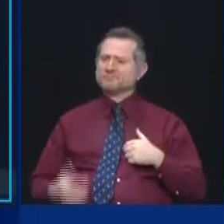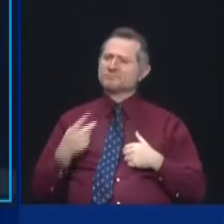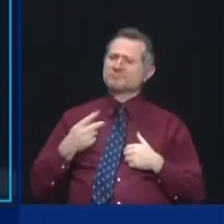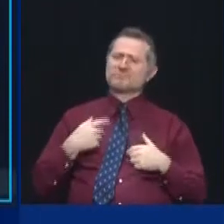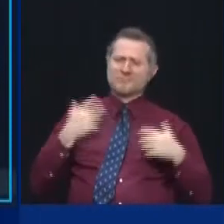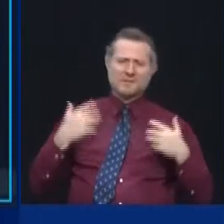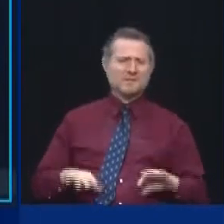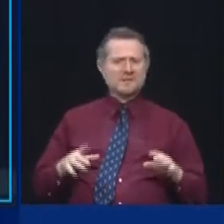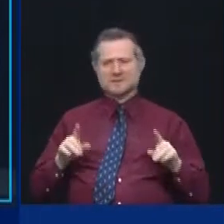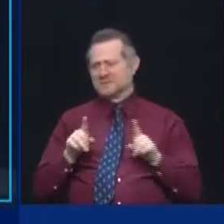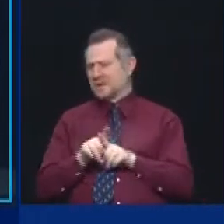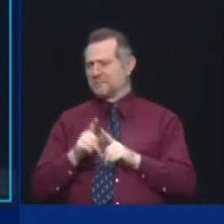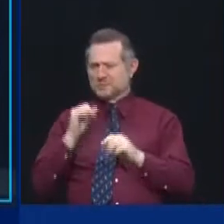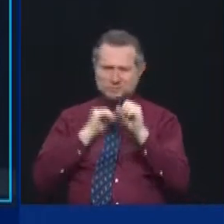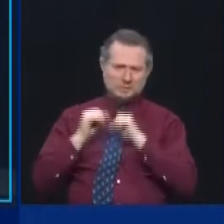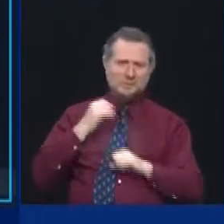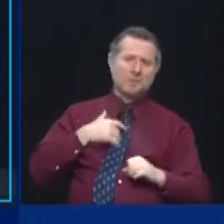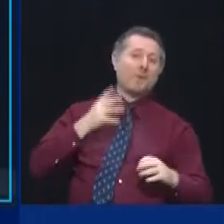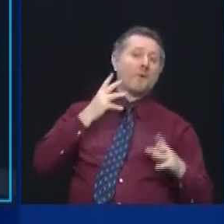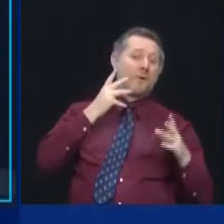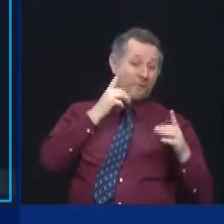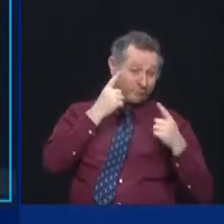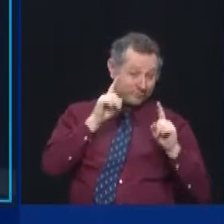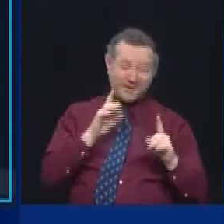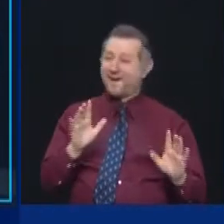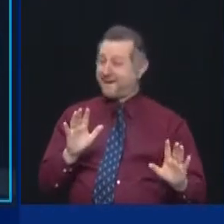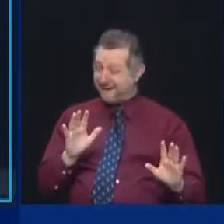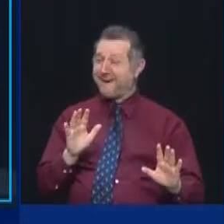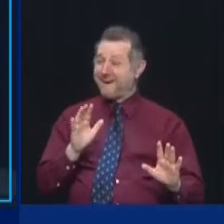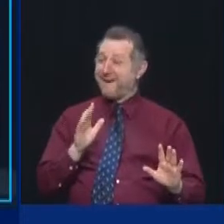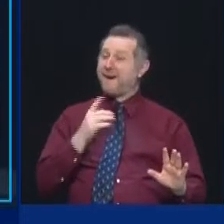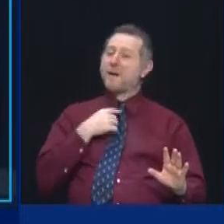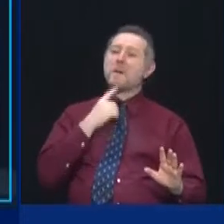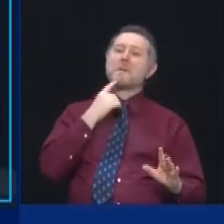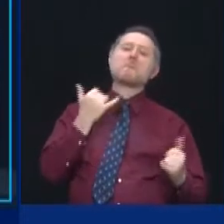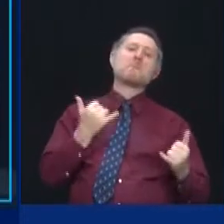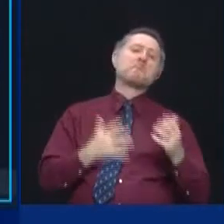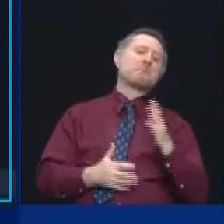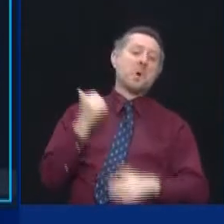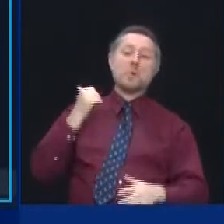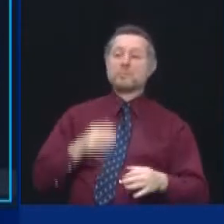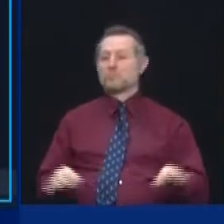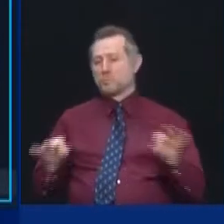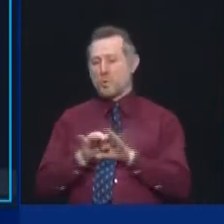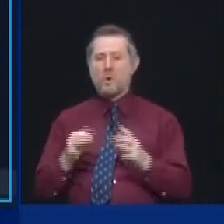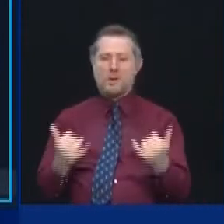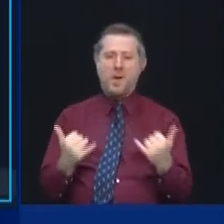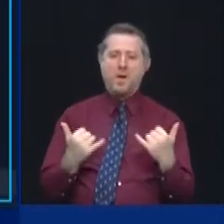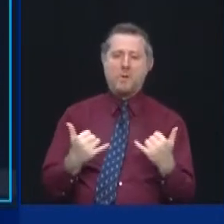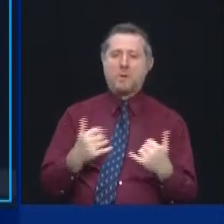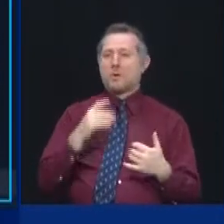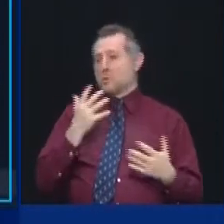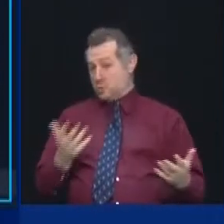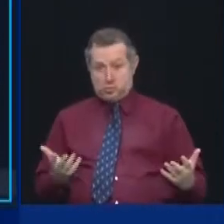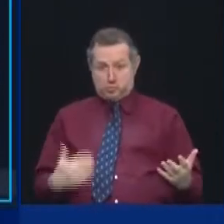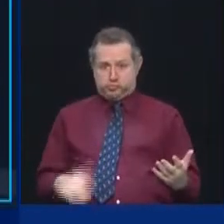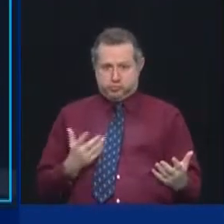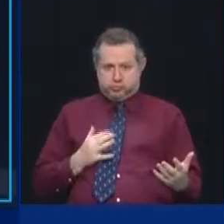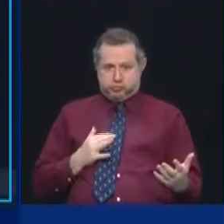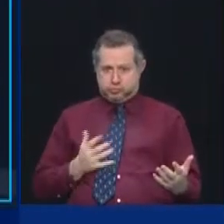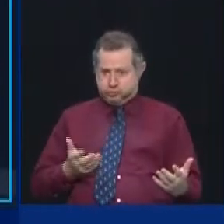it's time to plan our rebirth. And not just plan our rebirth, but to make our rebirth